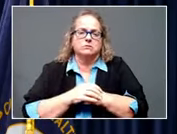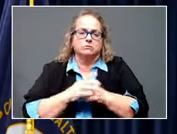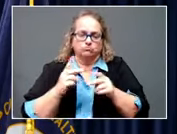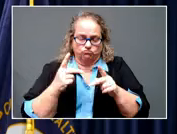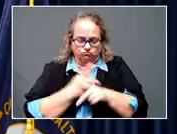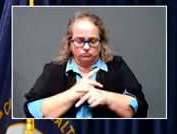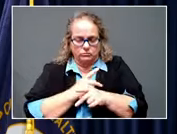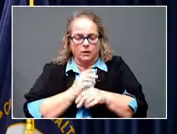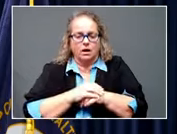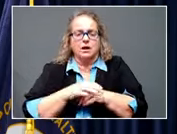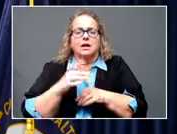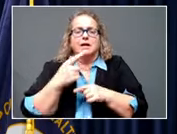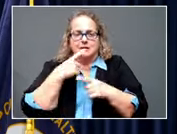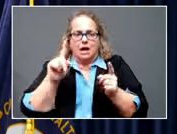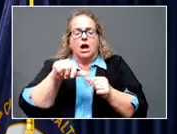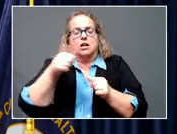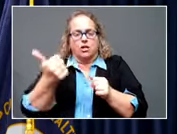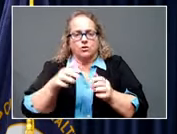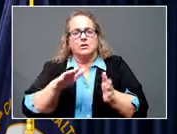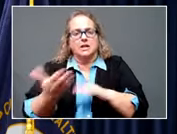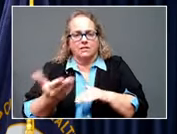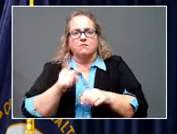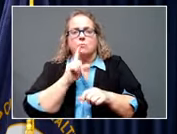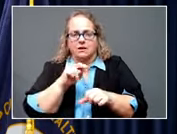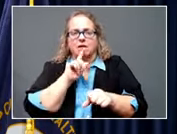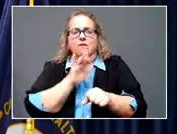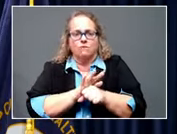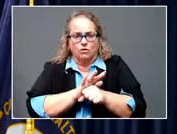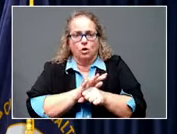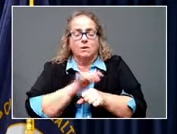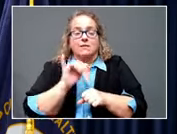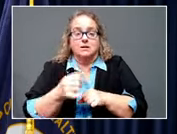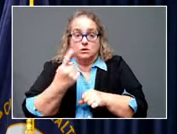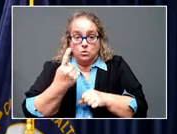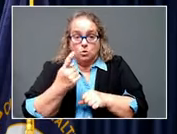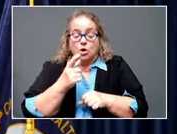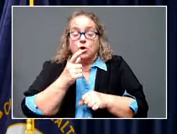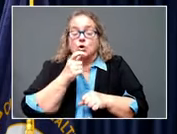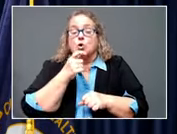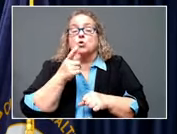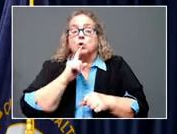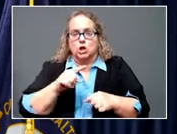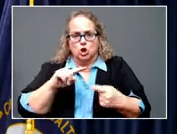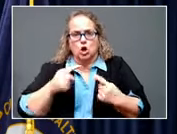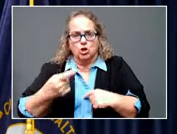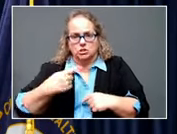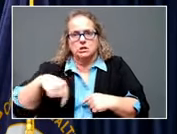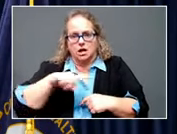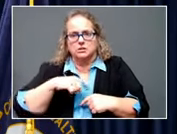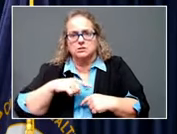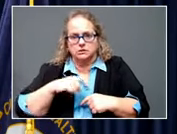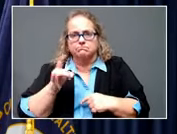been confirmed, and this is one that rips at the very fabric of who we are. This is a loss of